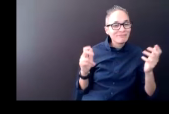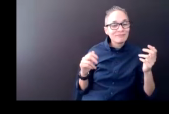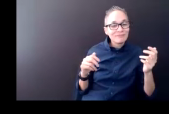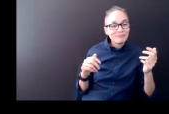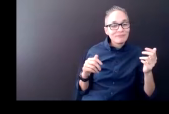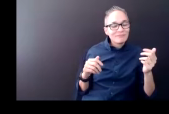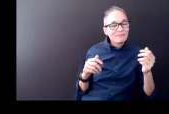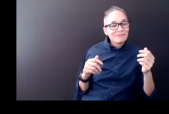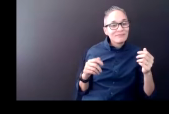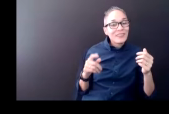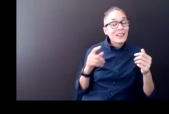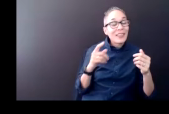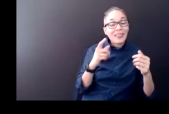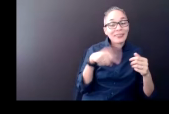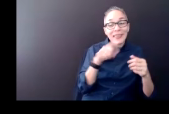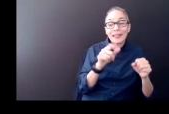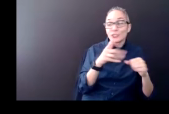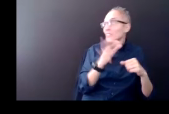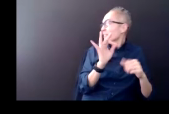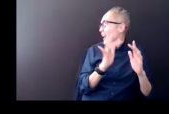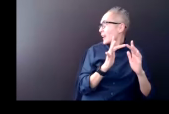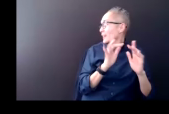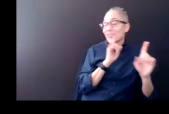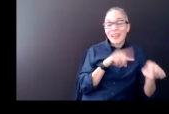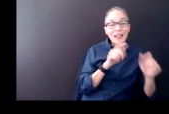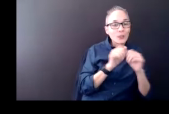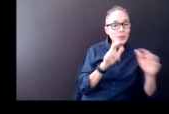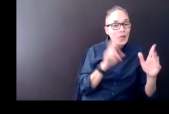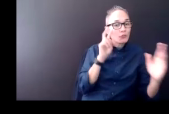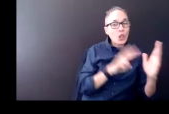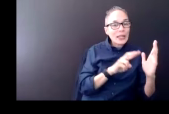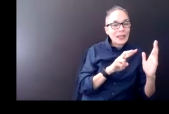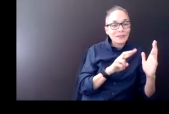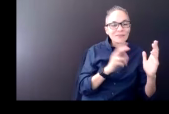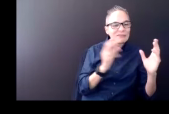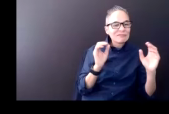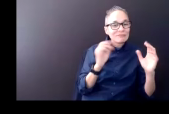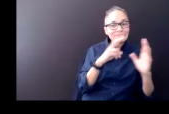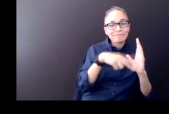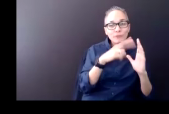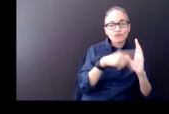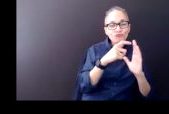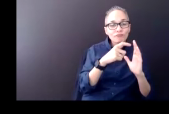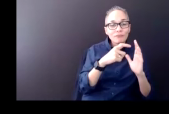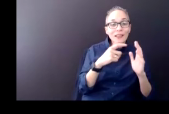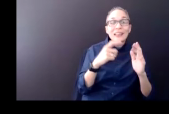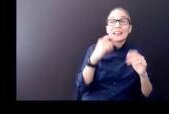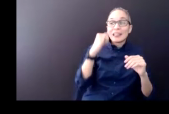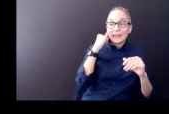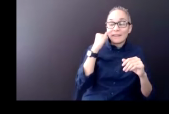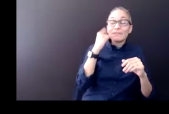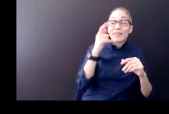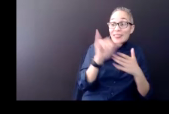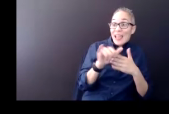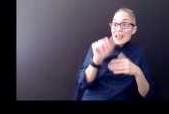language models that they'd be able to get the answer without even having to look at the reading material, especially if it's been trained by a large language